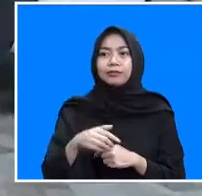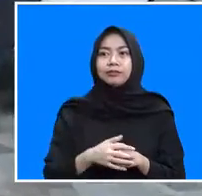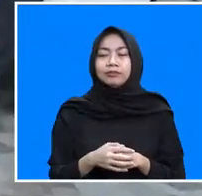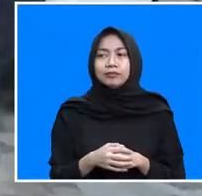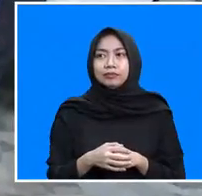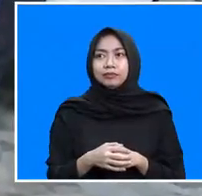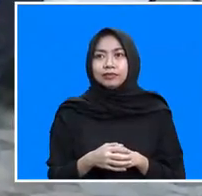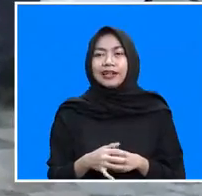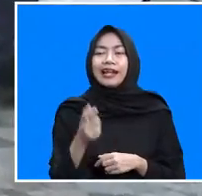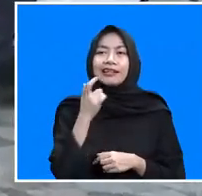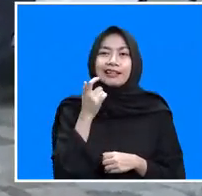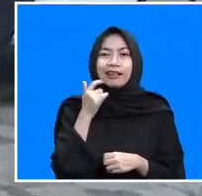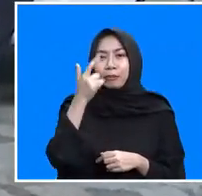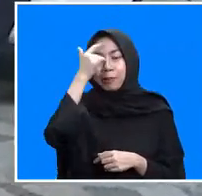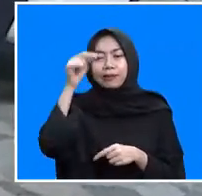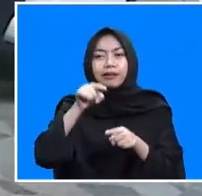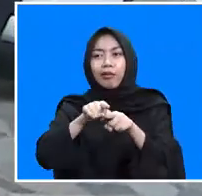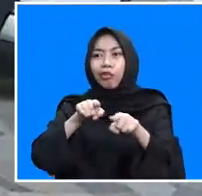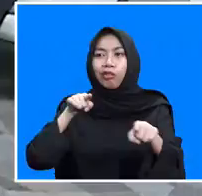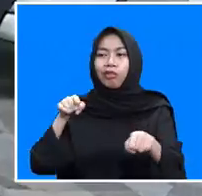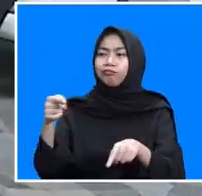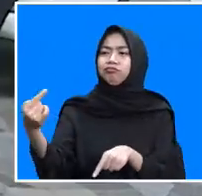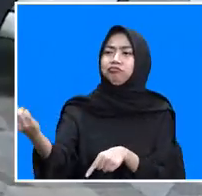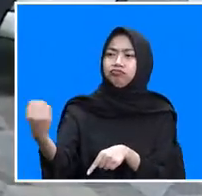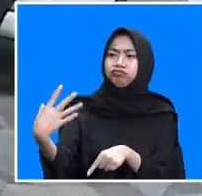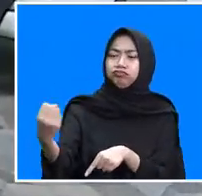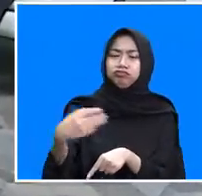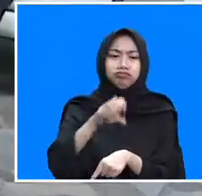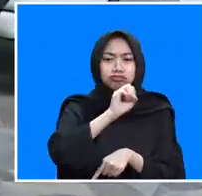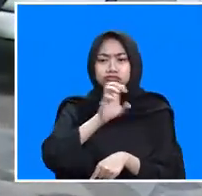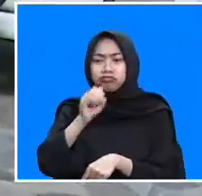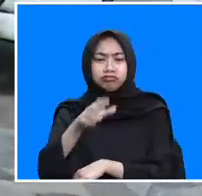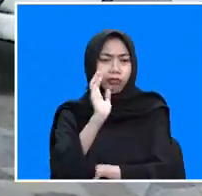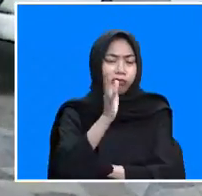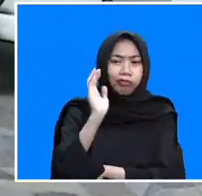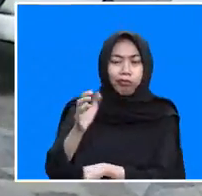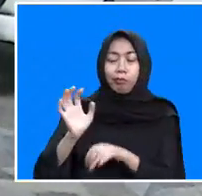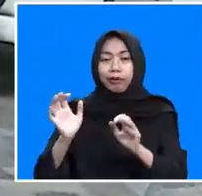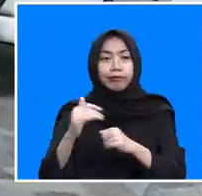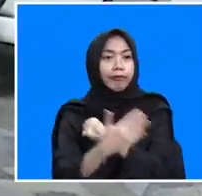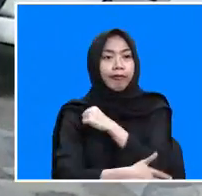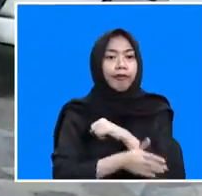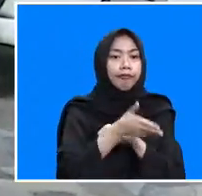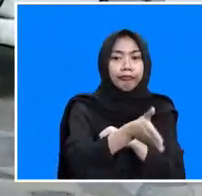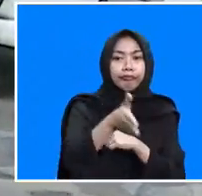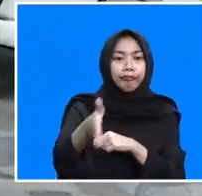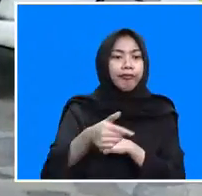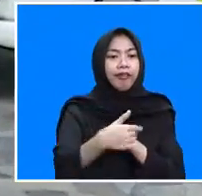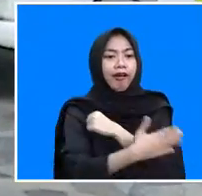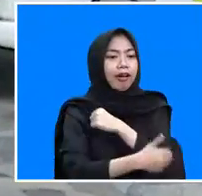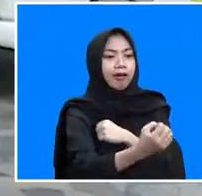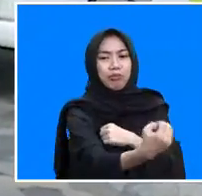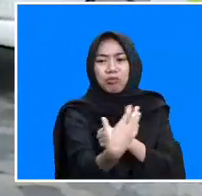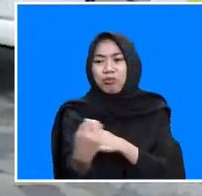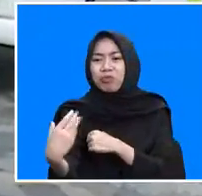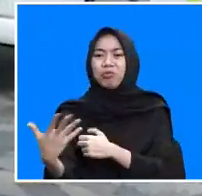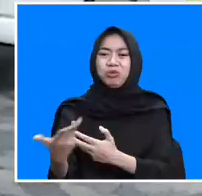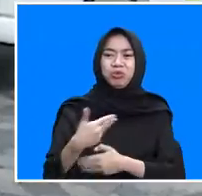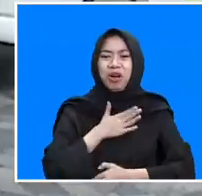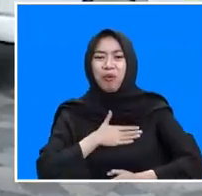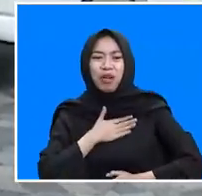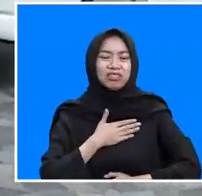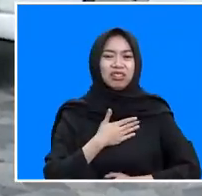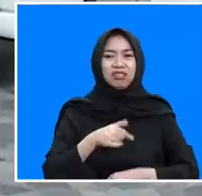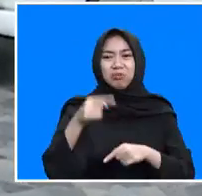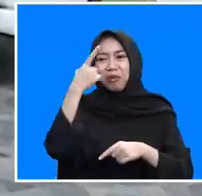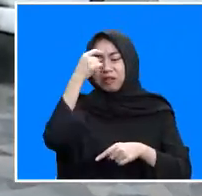loss? We talk about learning loss quite a lot. In G20, every country is worried about learning loss. And this is actually